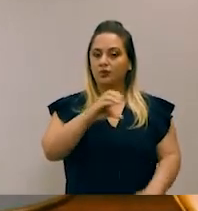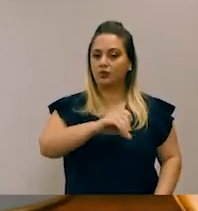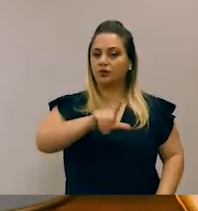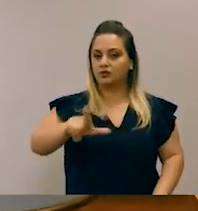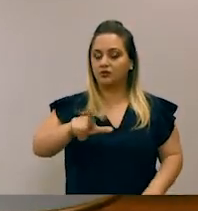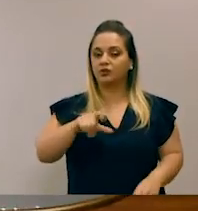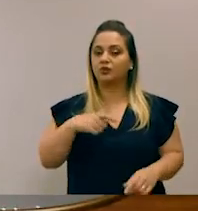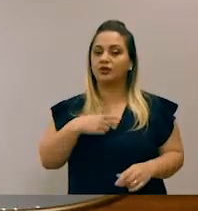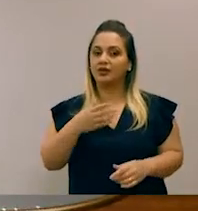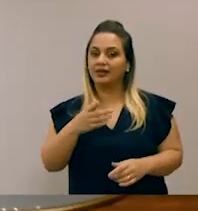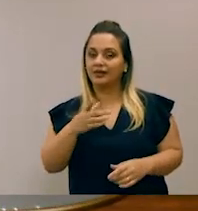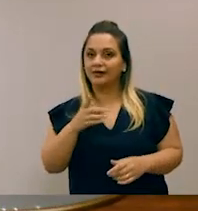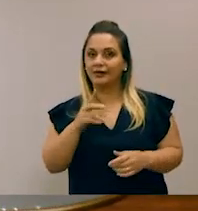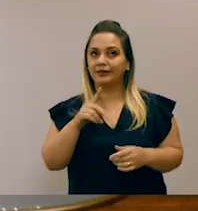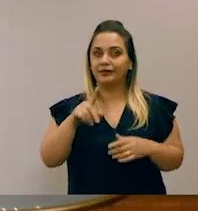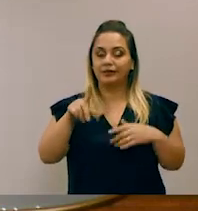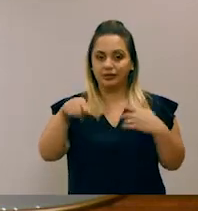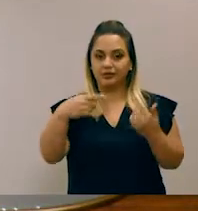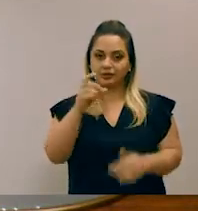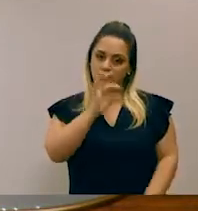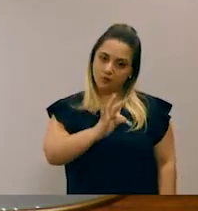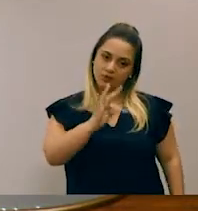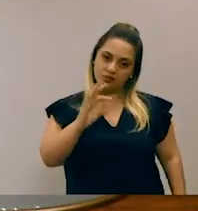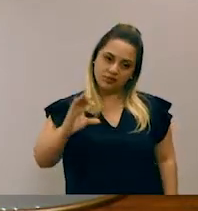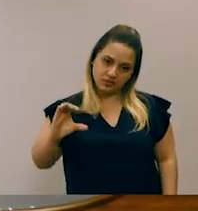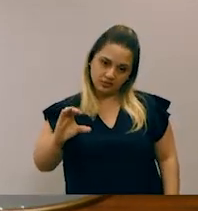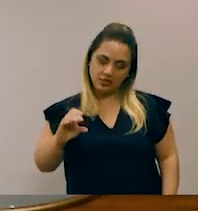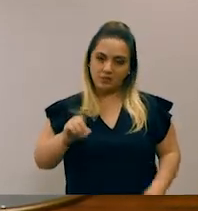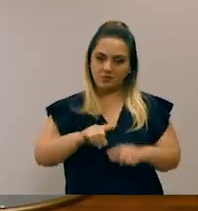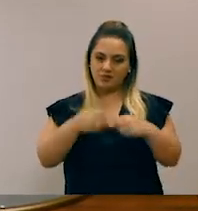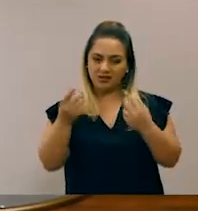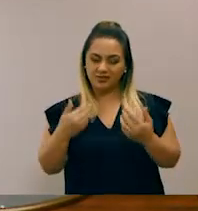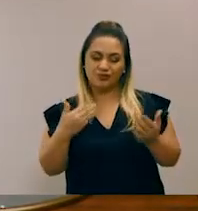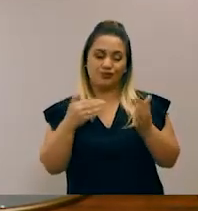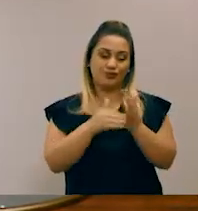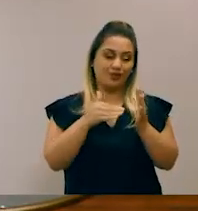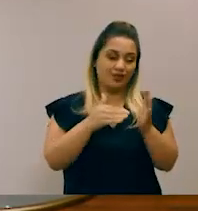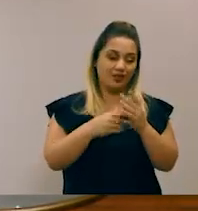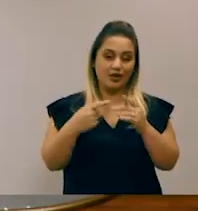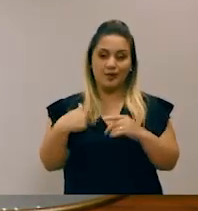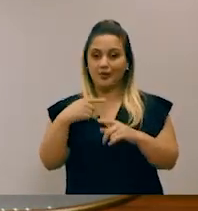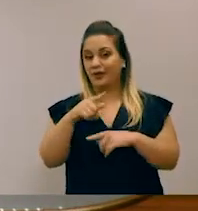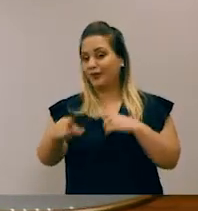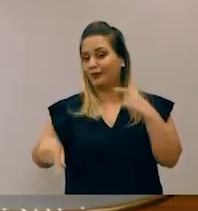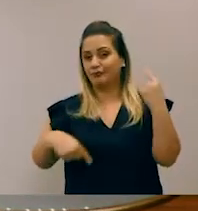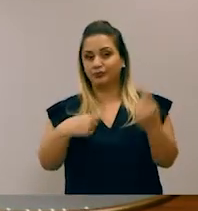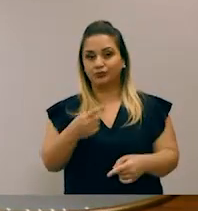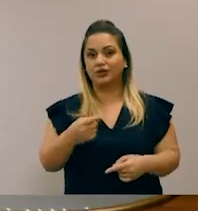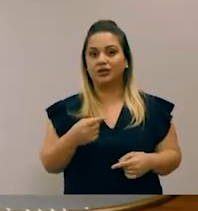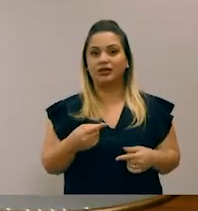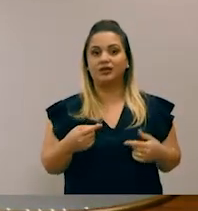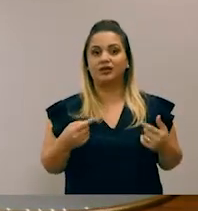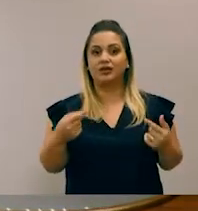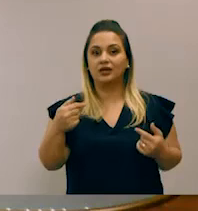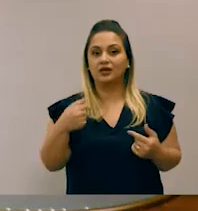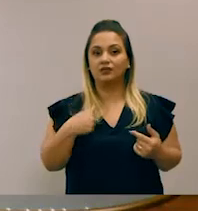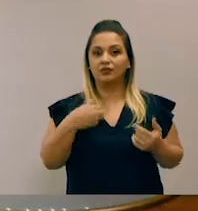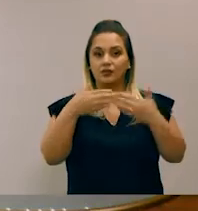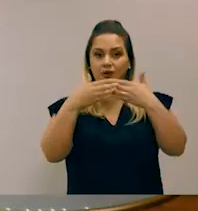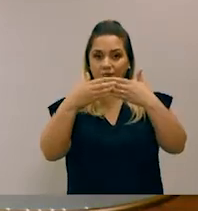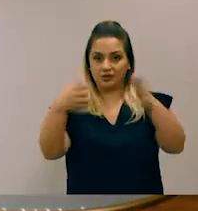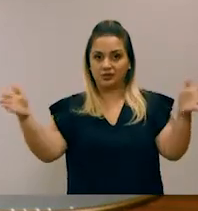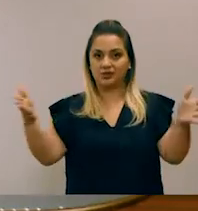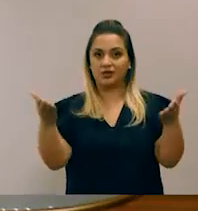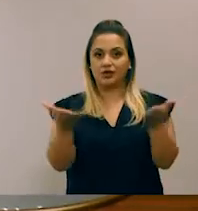I moved my knowledge to the classifier, which was going to be my course conclusion text. And I will